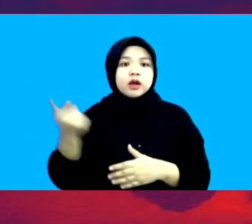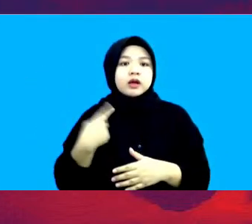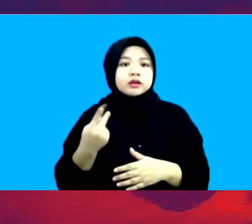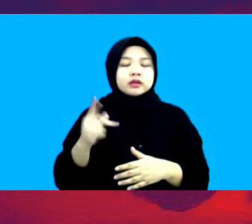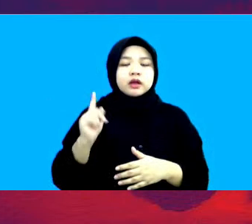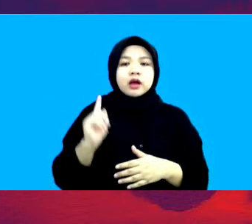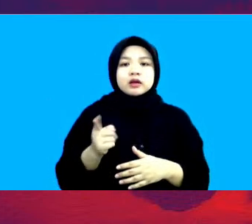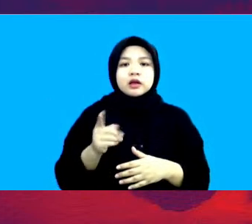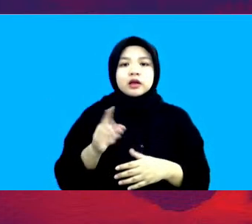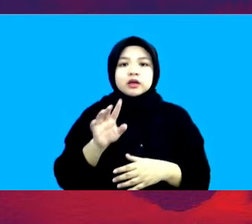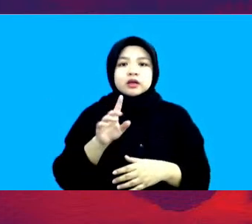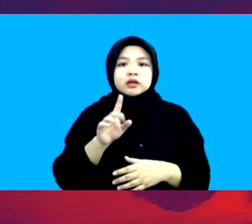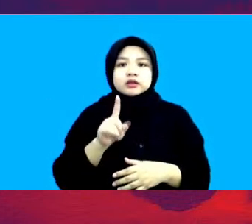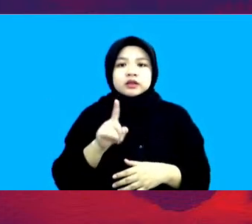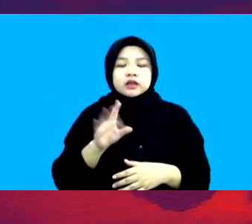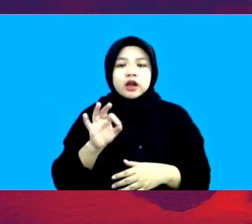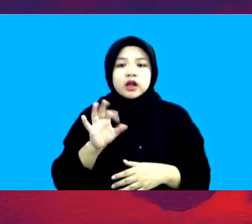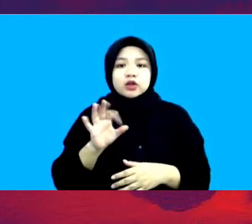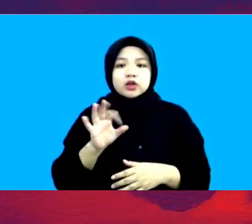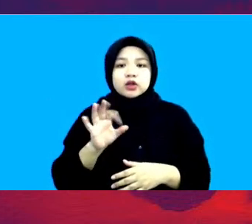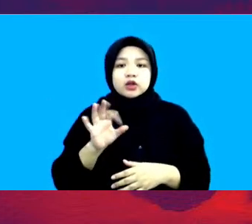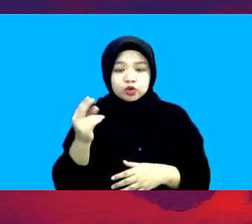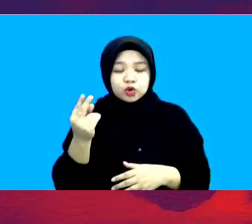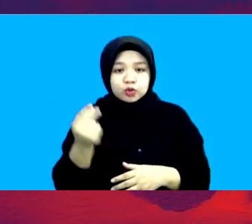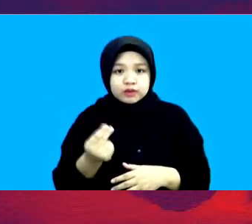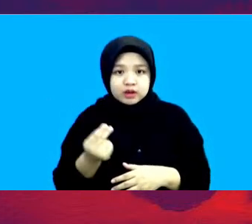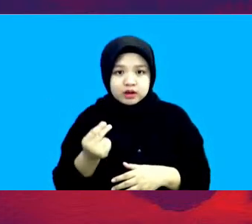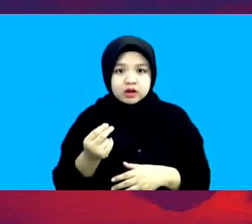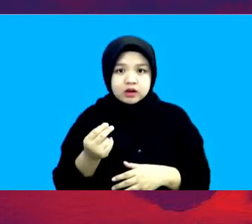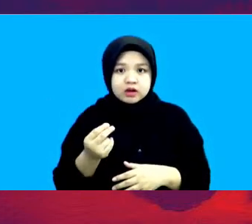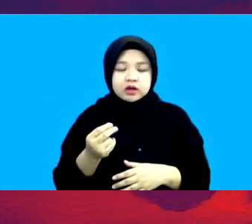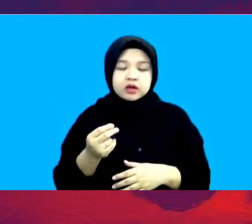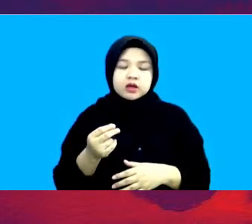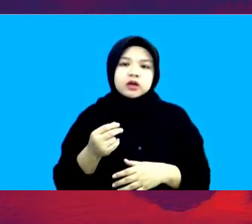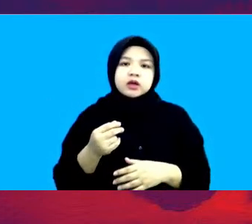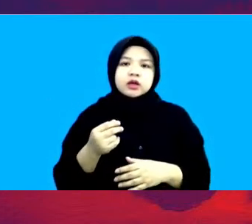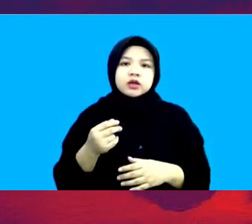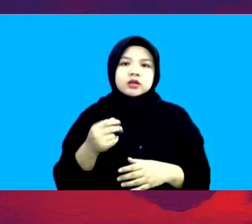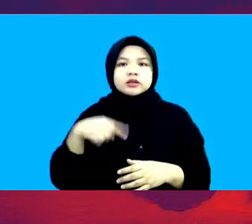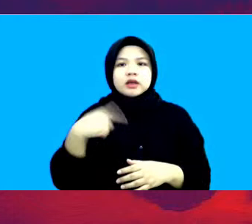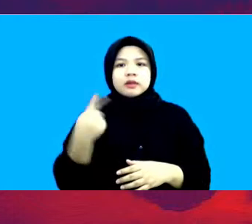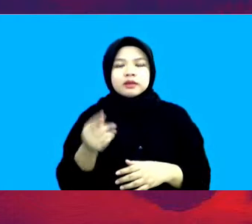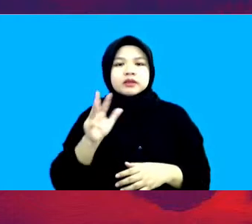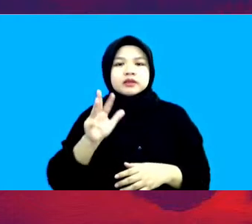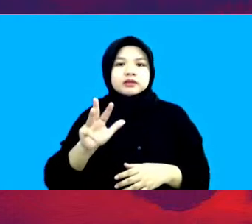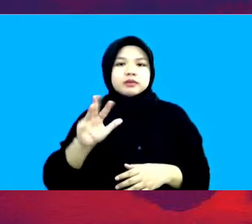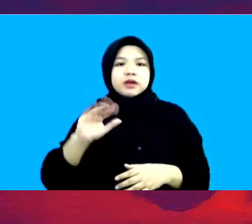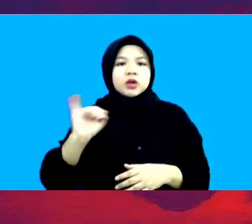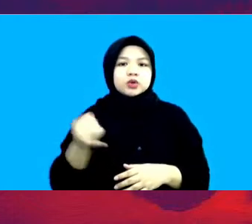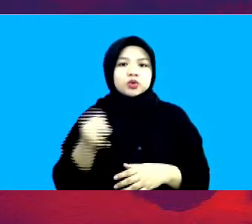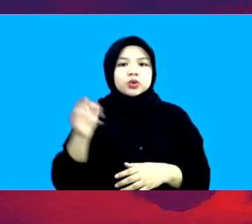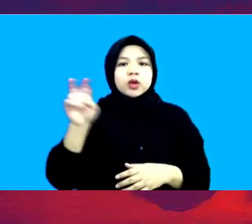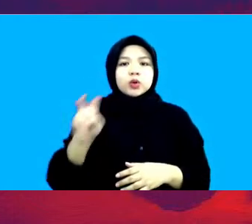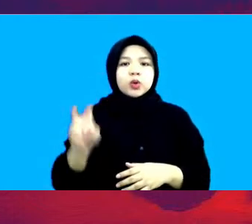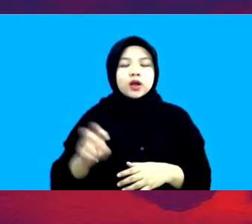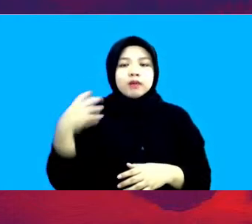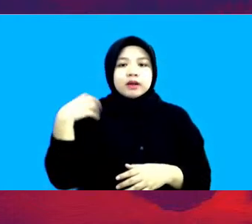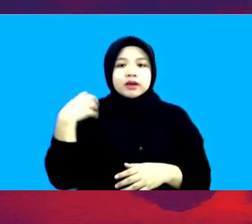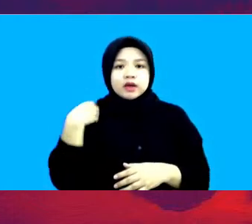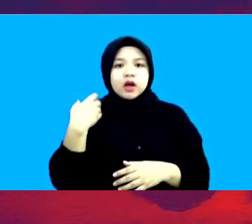trillion rupiah, so that will be about, 8 to 9 billion US dollars per year for subsidy of